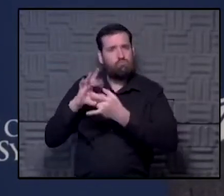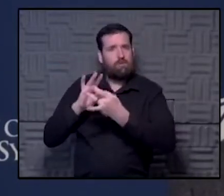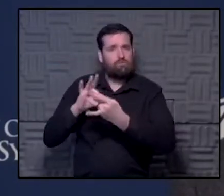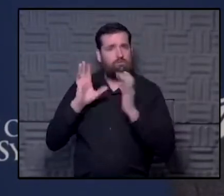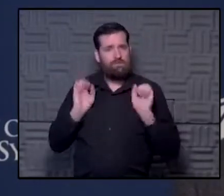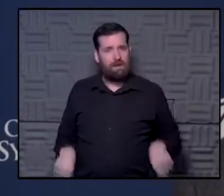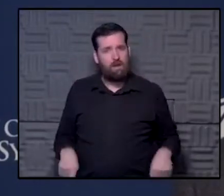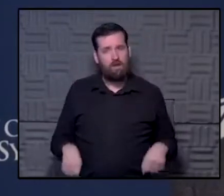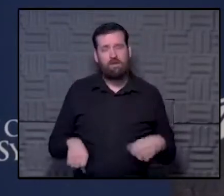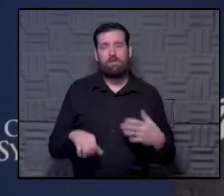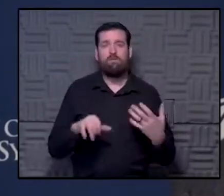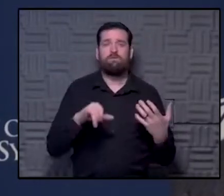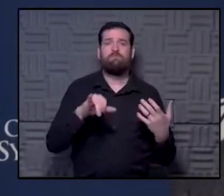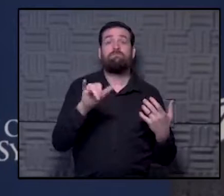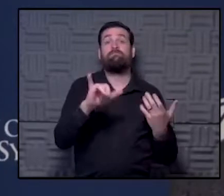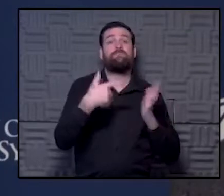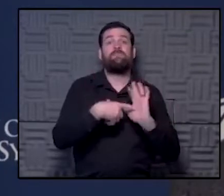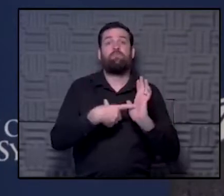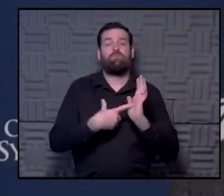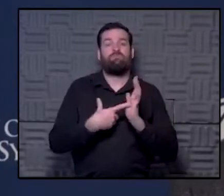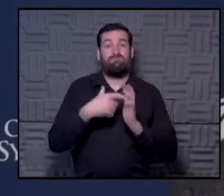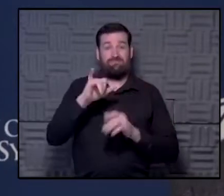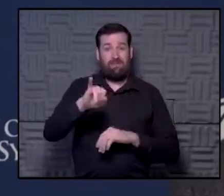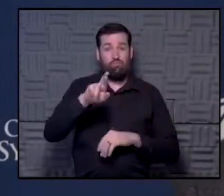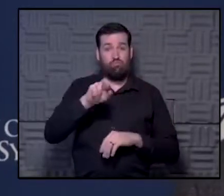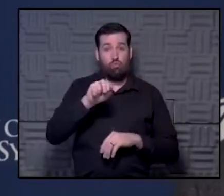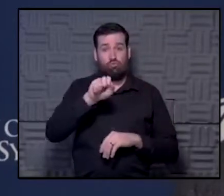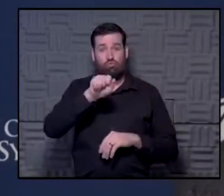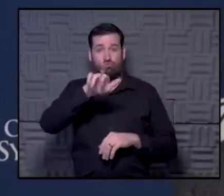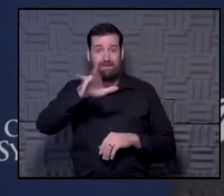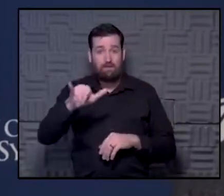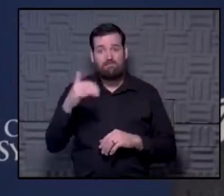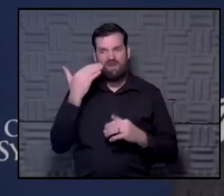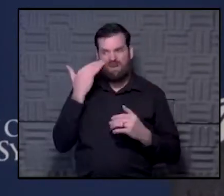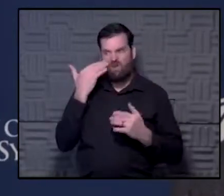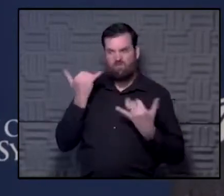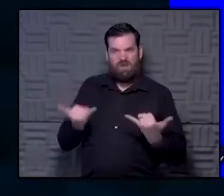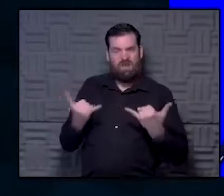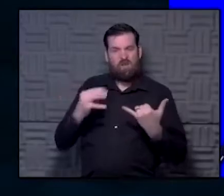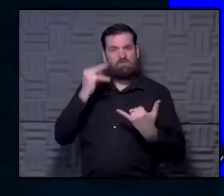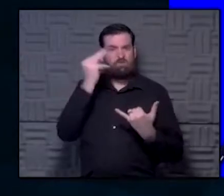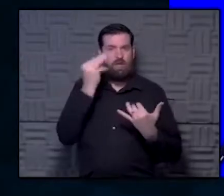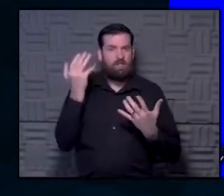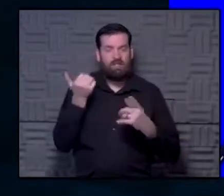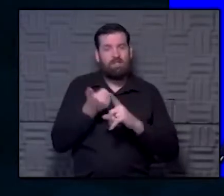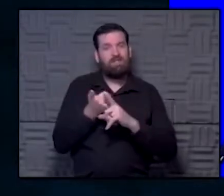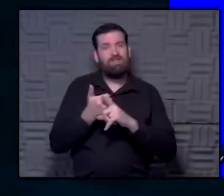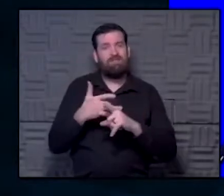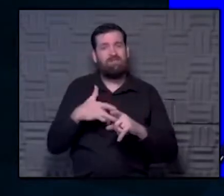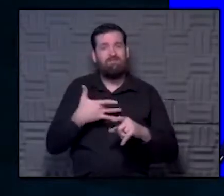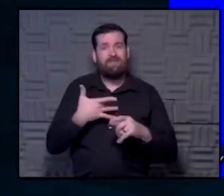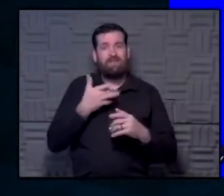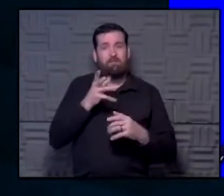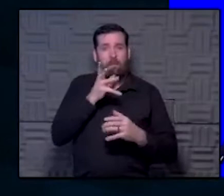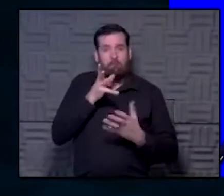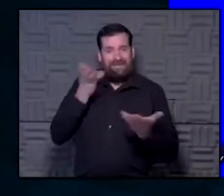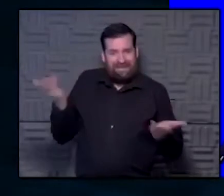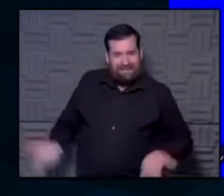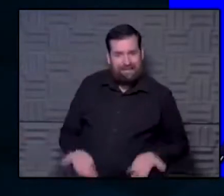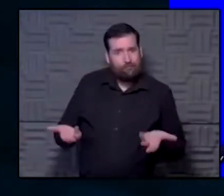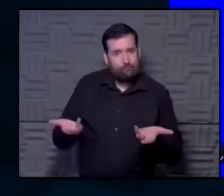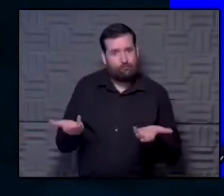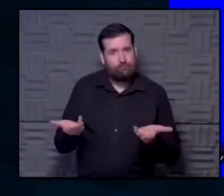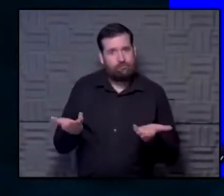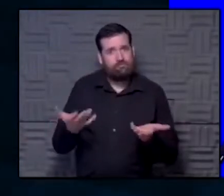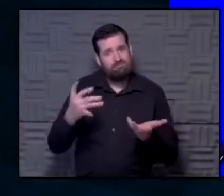mean, things like, for example, carrying that rosary. I know that right now Michelle's probably feeling her mother there. And